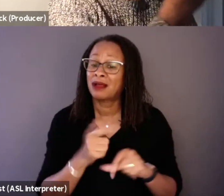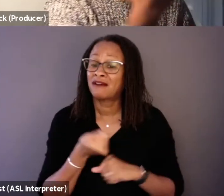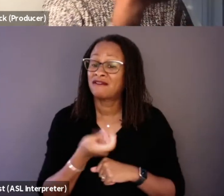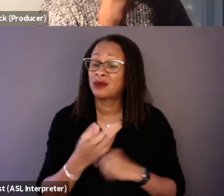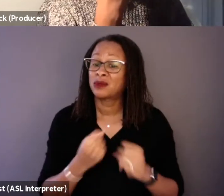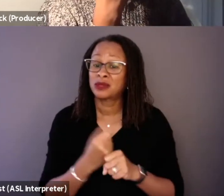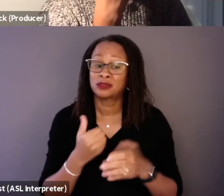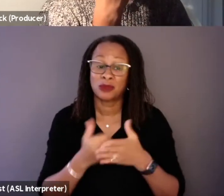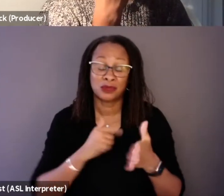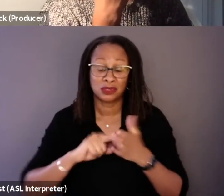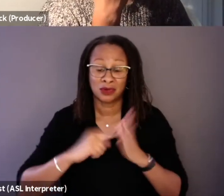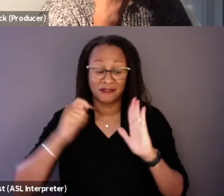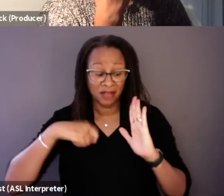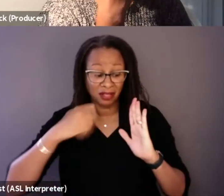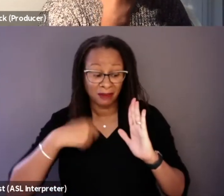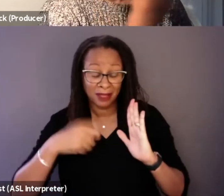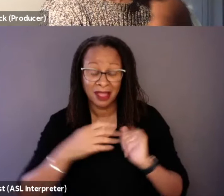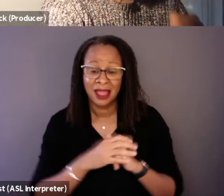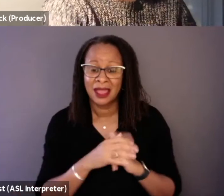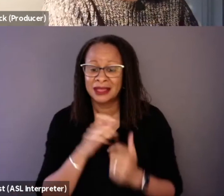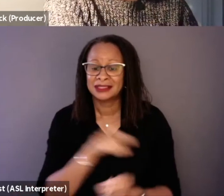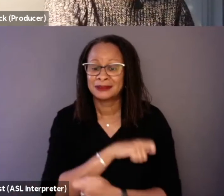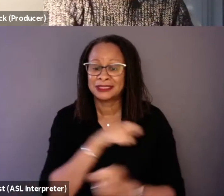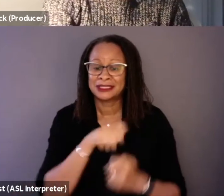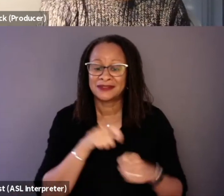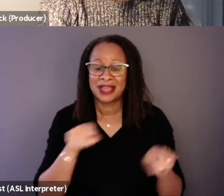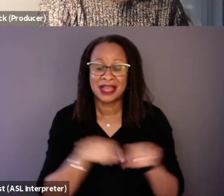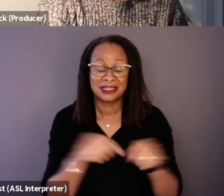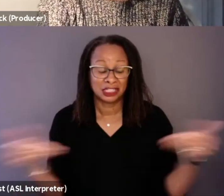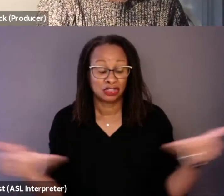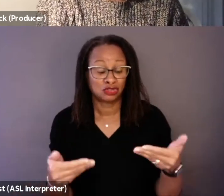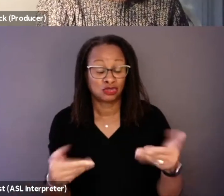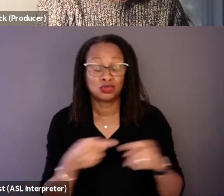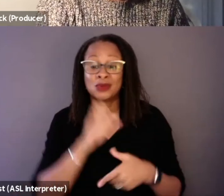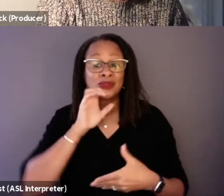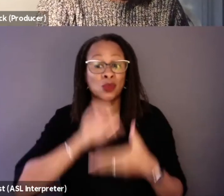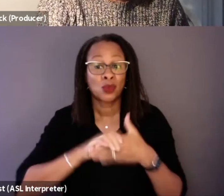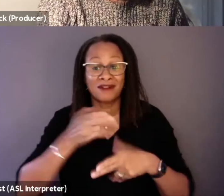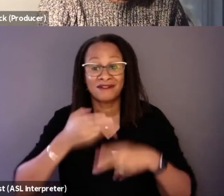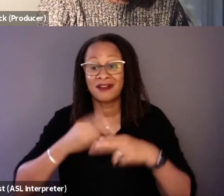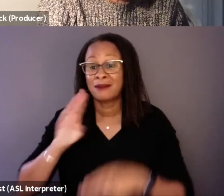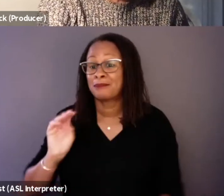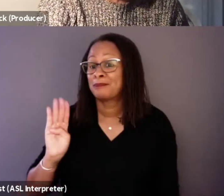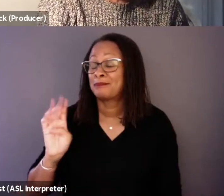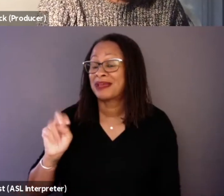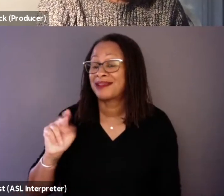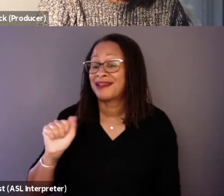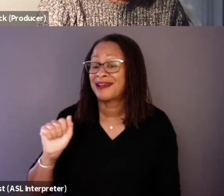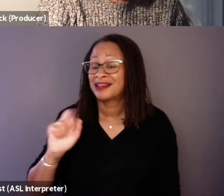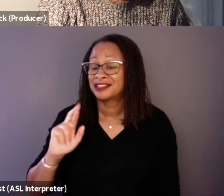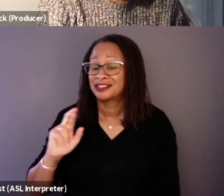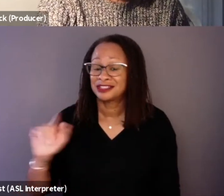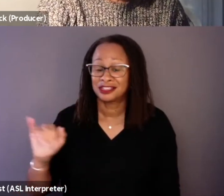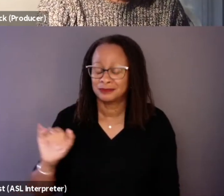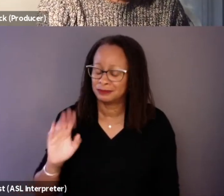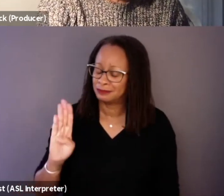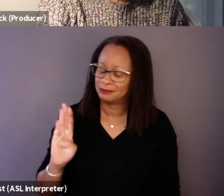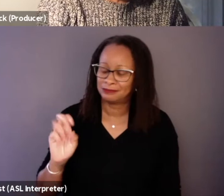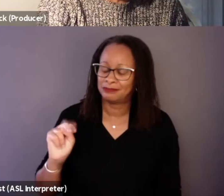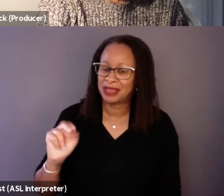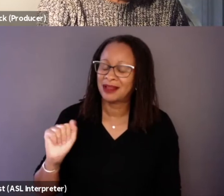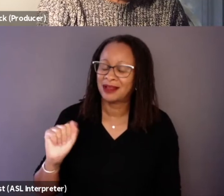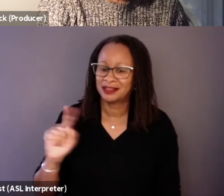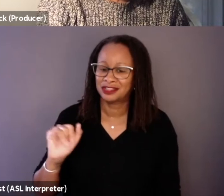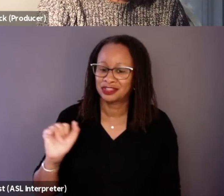started filming, and especially after he introduced us to Benazir, and we thought and then he talked about his dreams of joining the army, and we thought, we